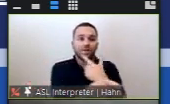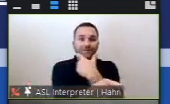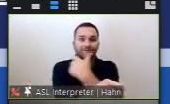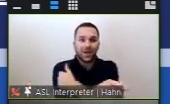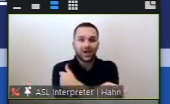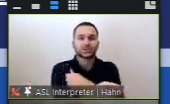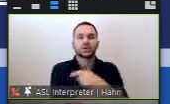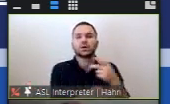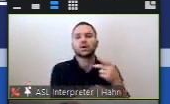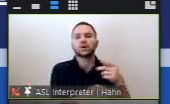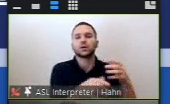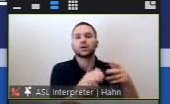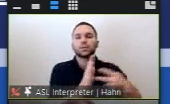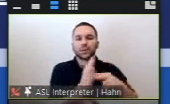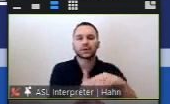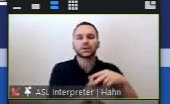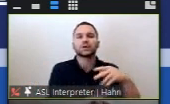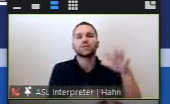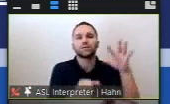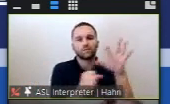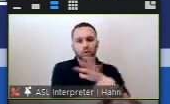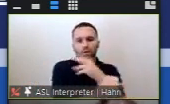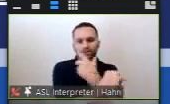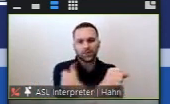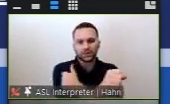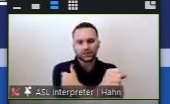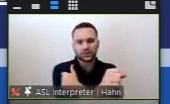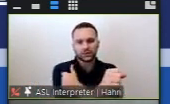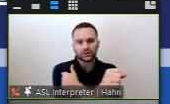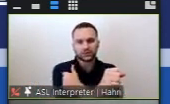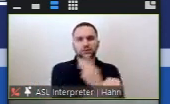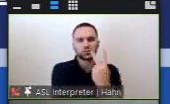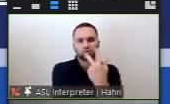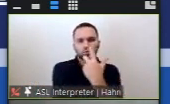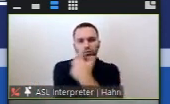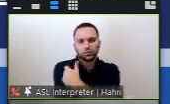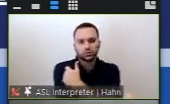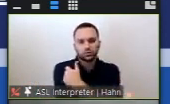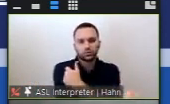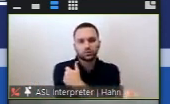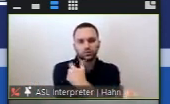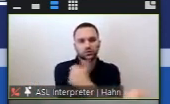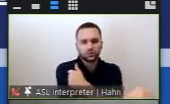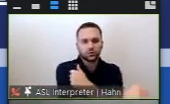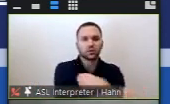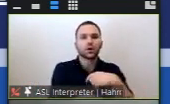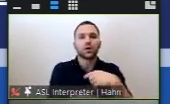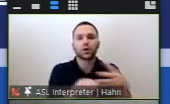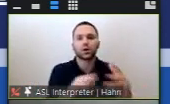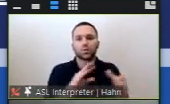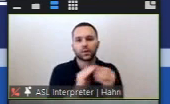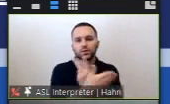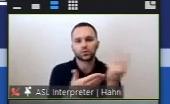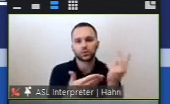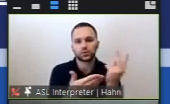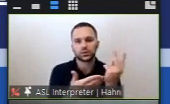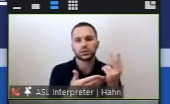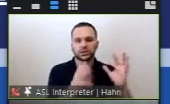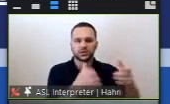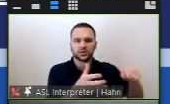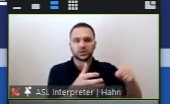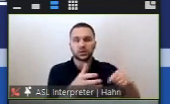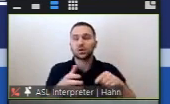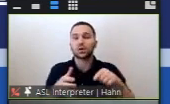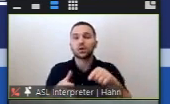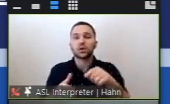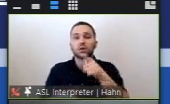least 14 days out from their last dose of vaccine, if it was a 2-dose series, or from 1 dose if it was the Janssen